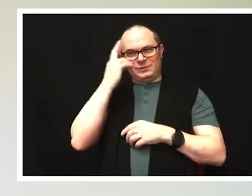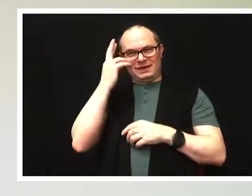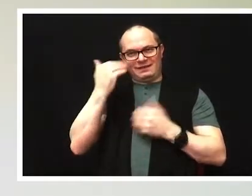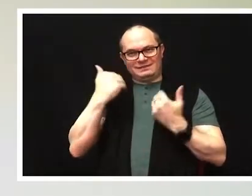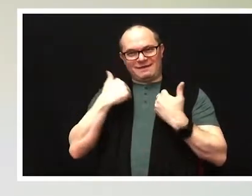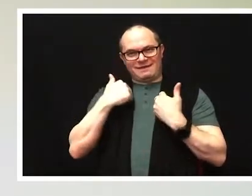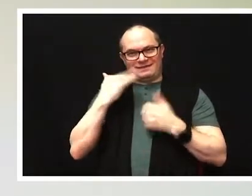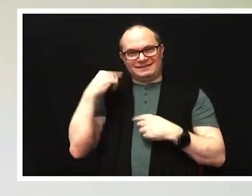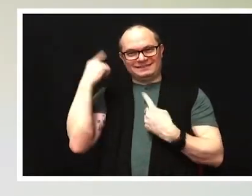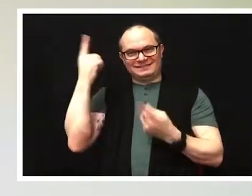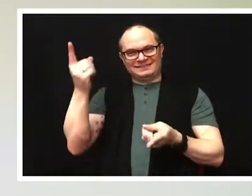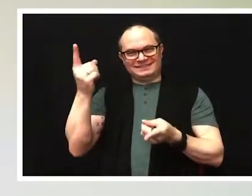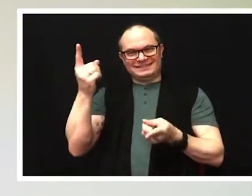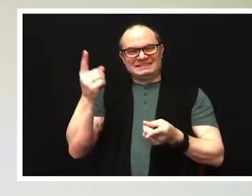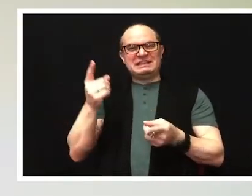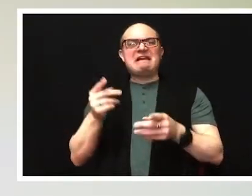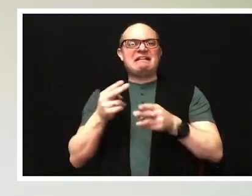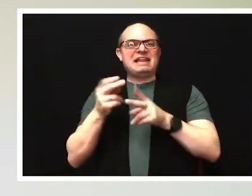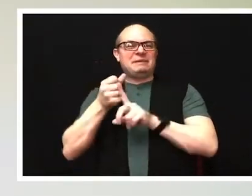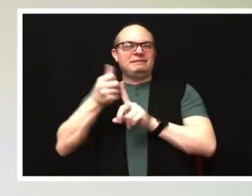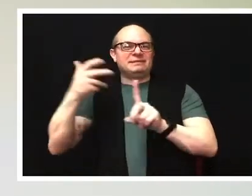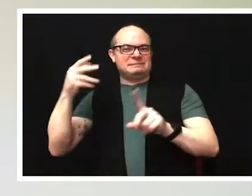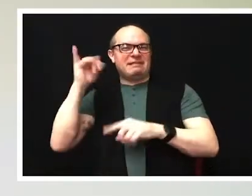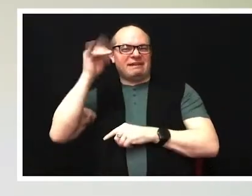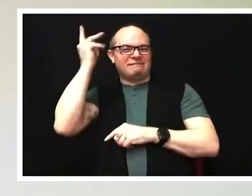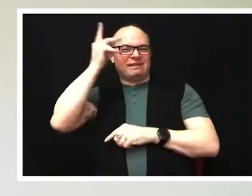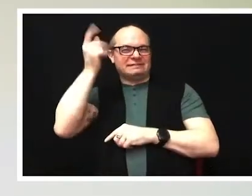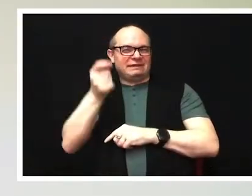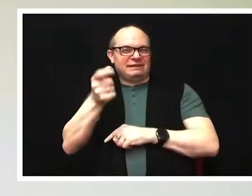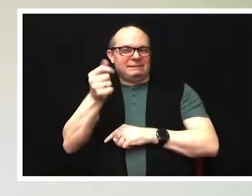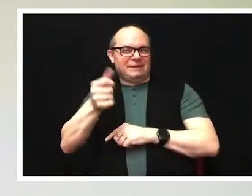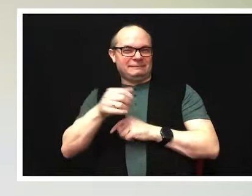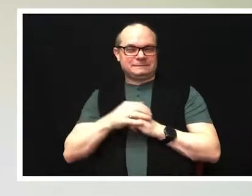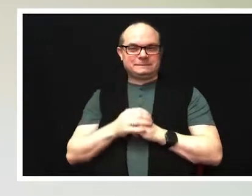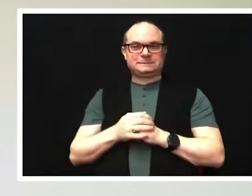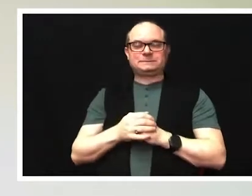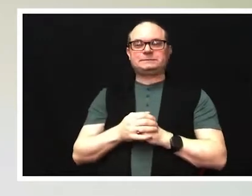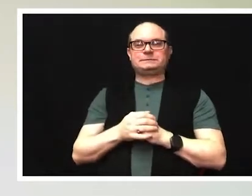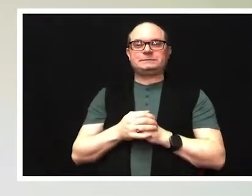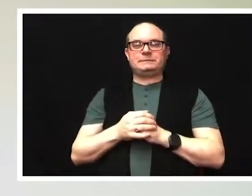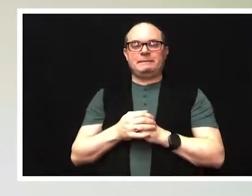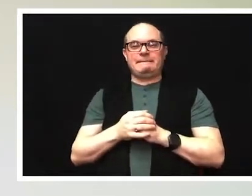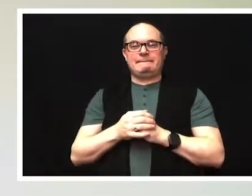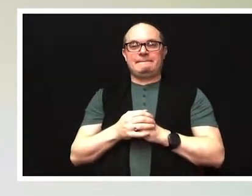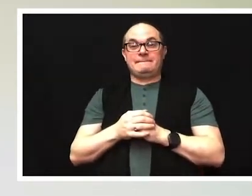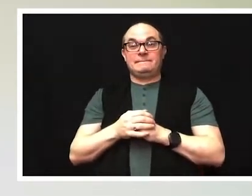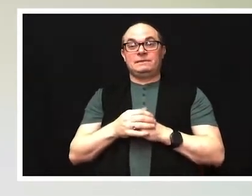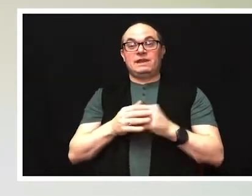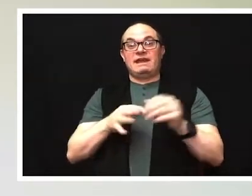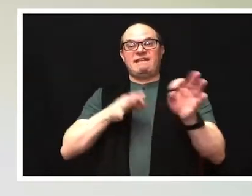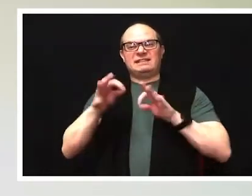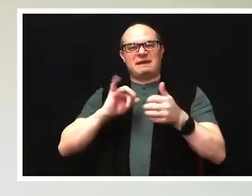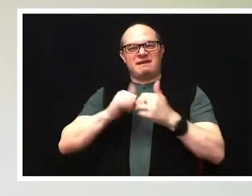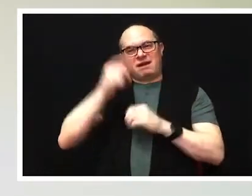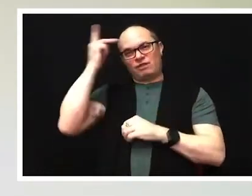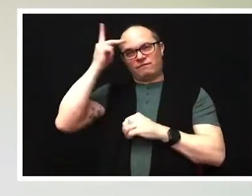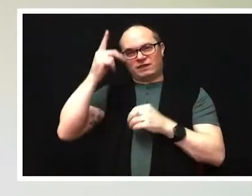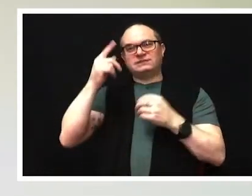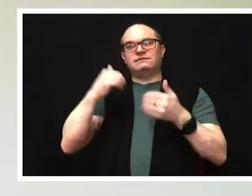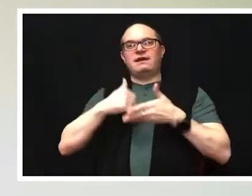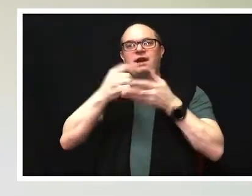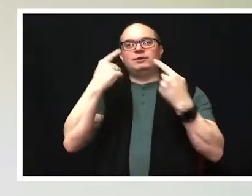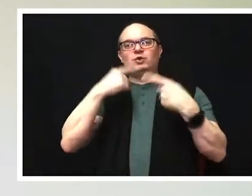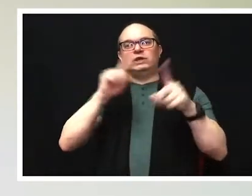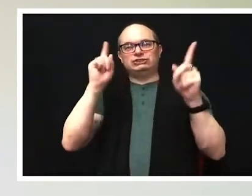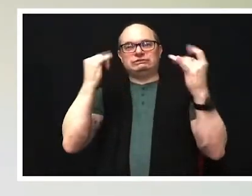realize existed. Let me take just a moment to enlighten you about this philosophy and how it has helped you get to